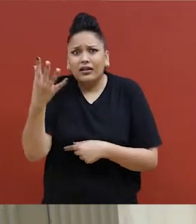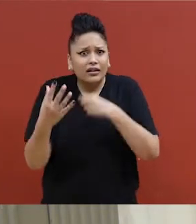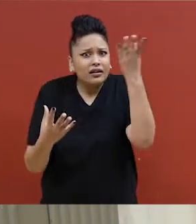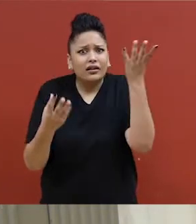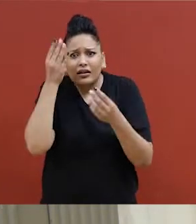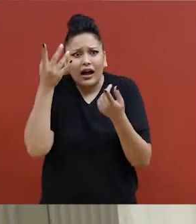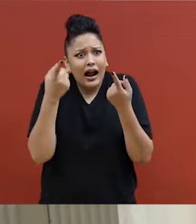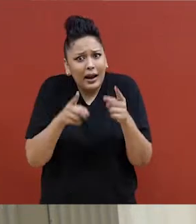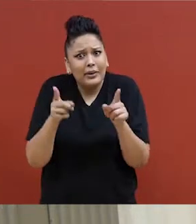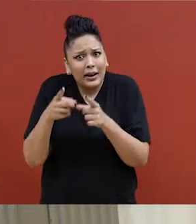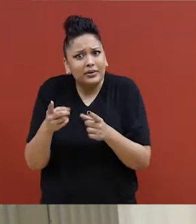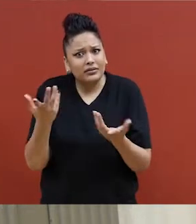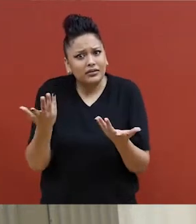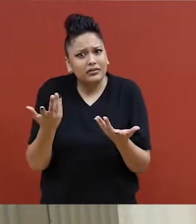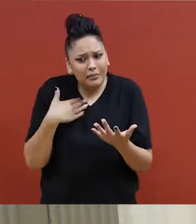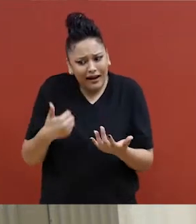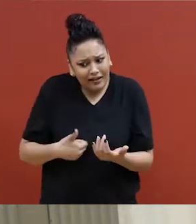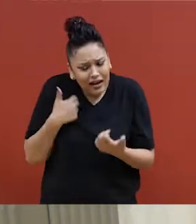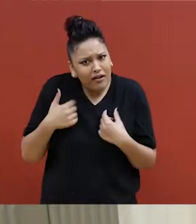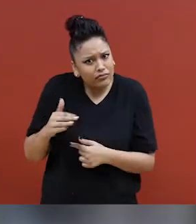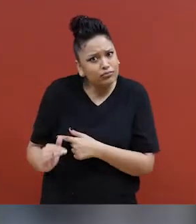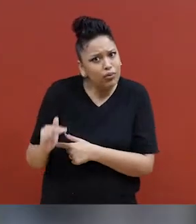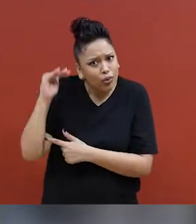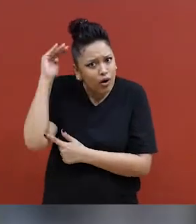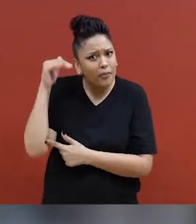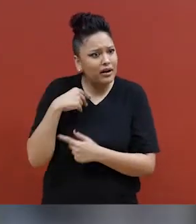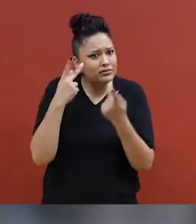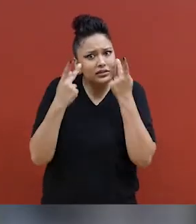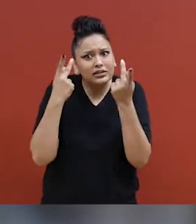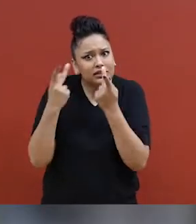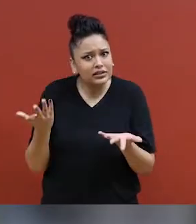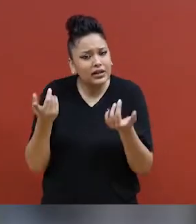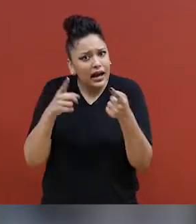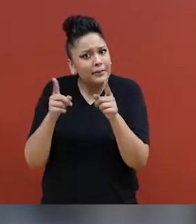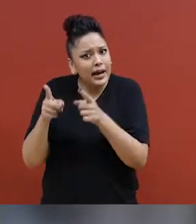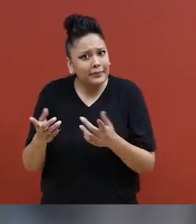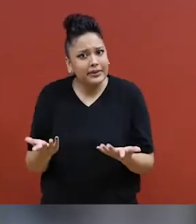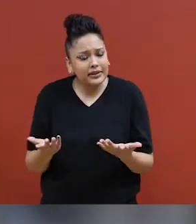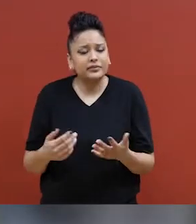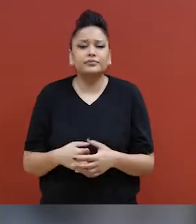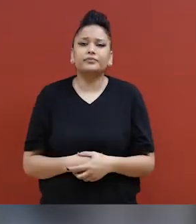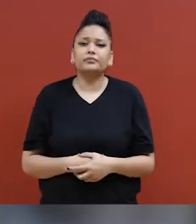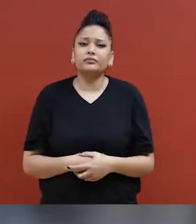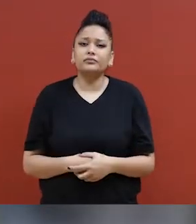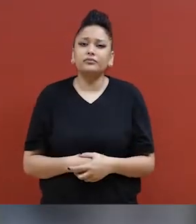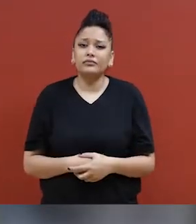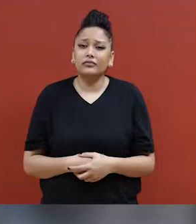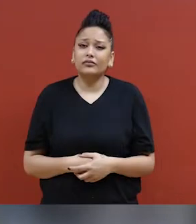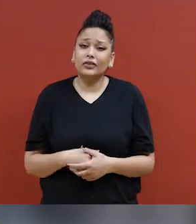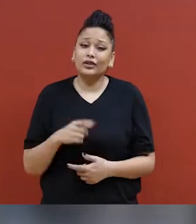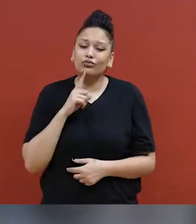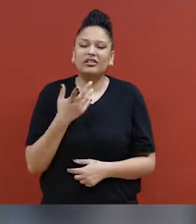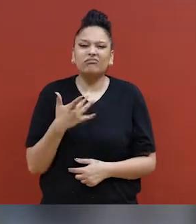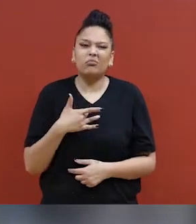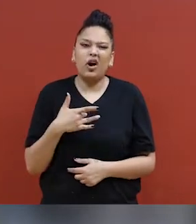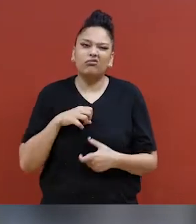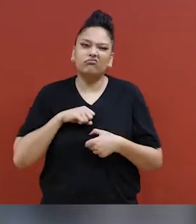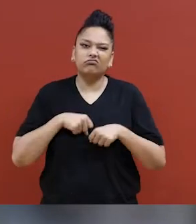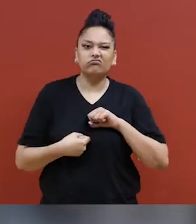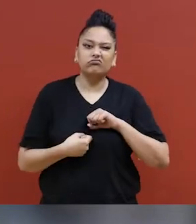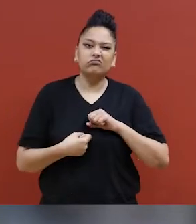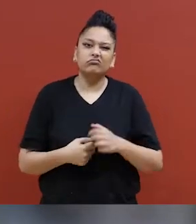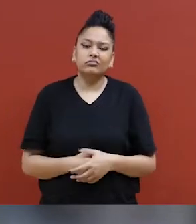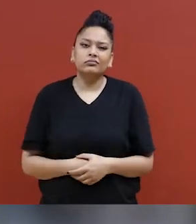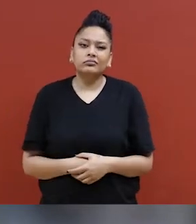times throughout different parts of my life, and that also has hurt me in ways.